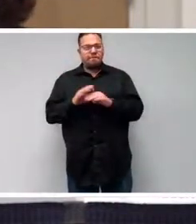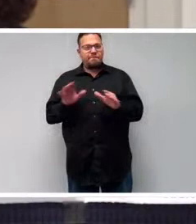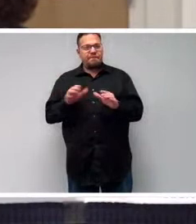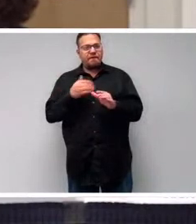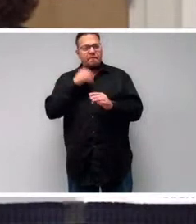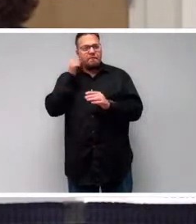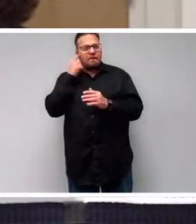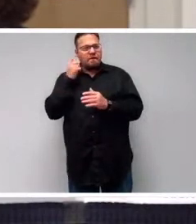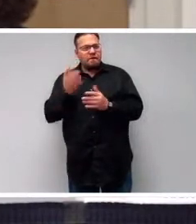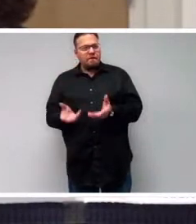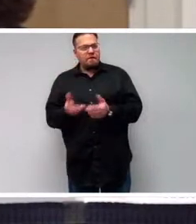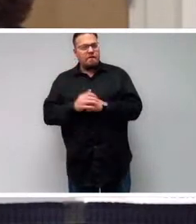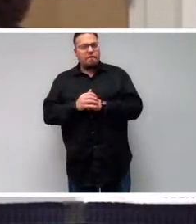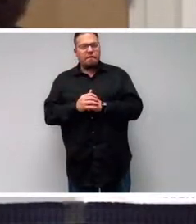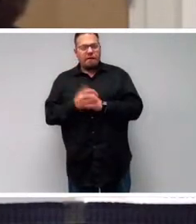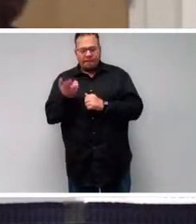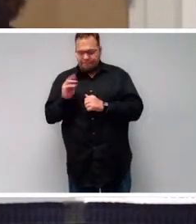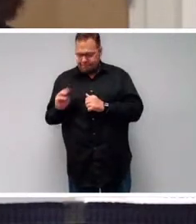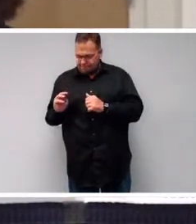I don't think.